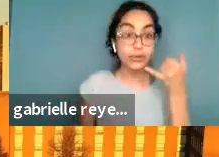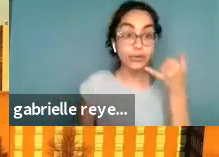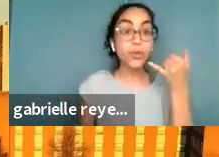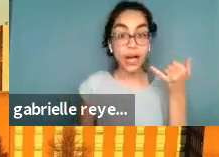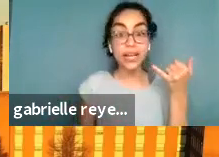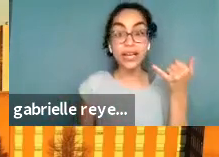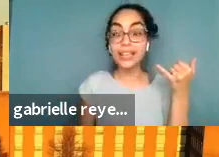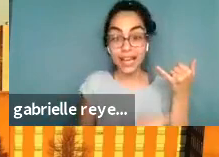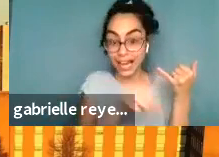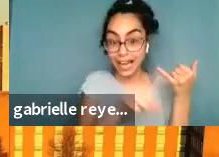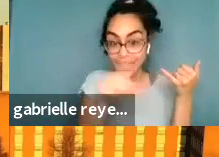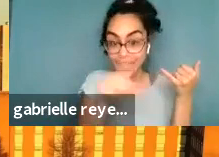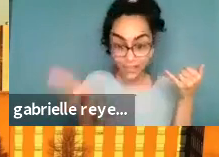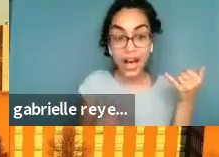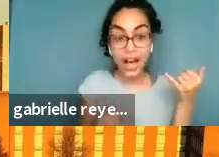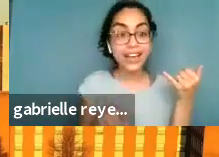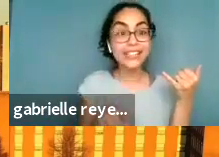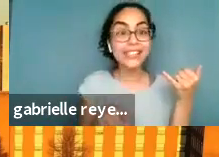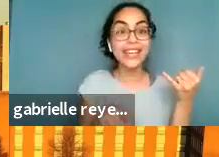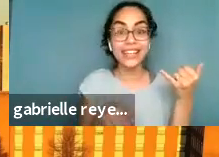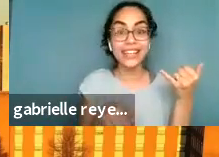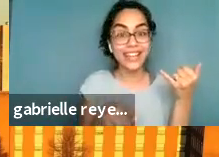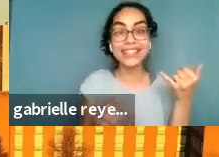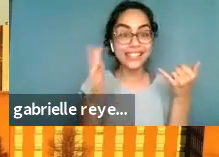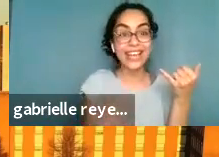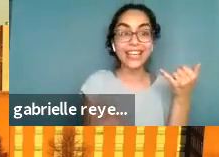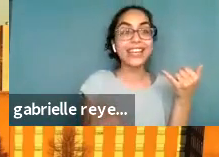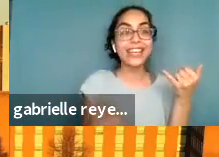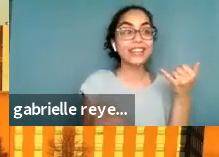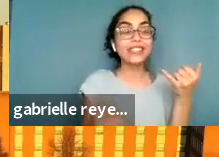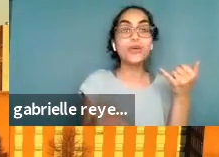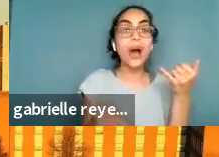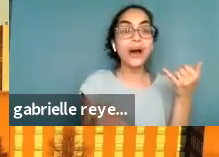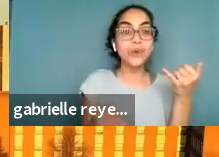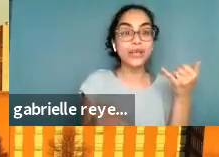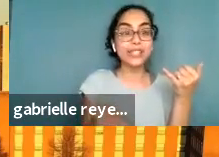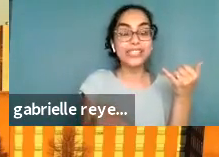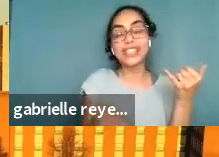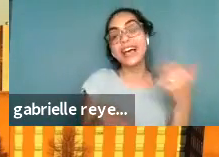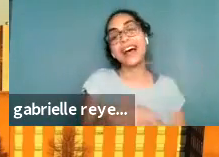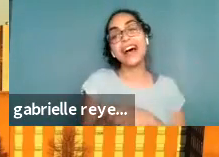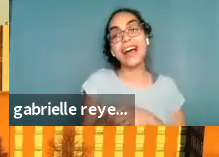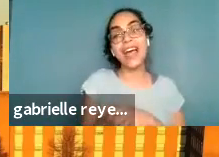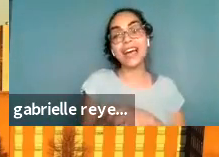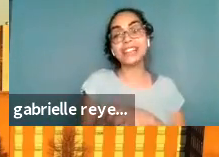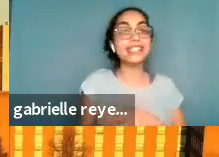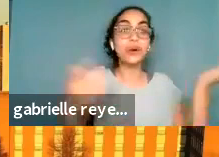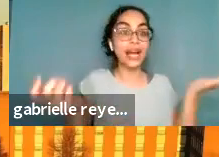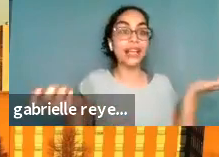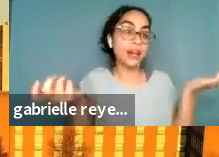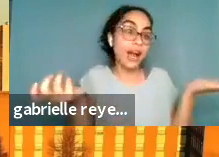call everyone that I can find in like 2 hours and see what I